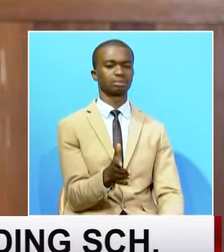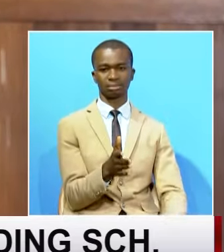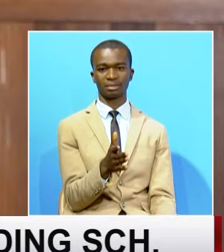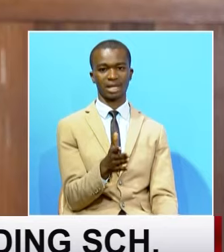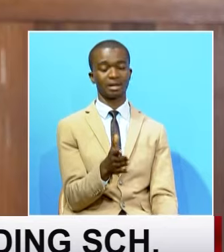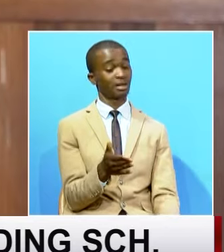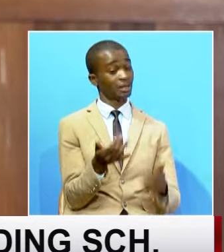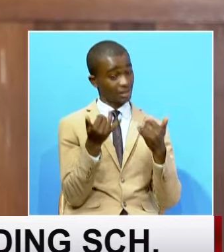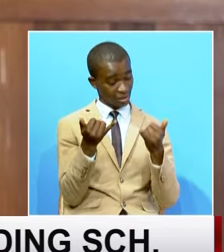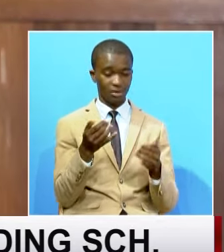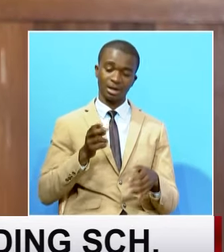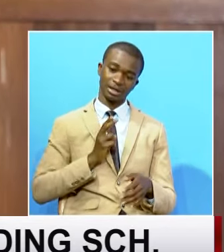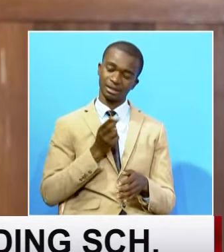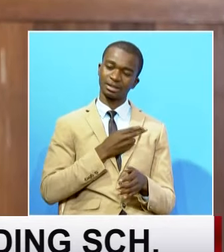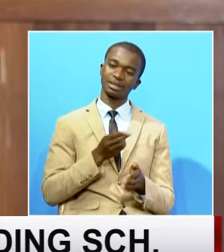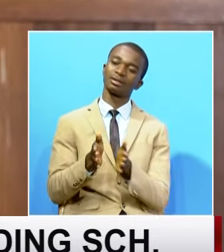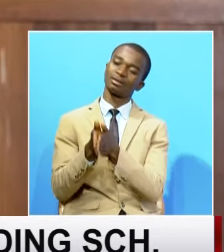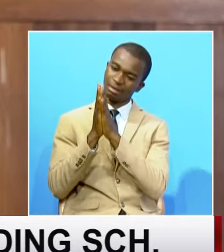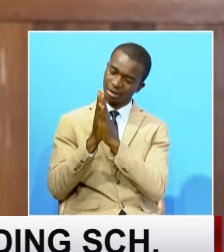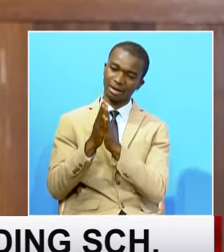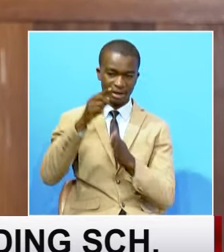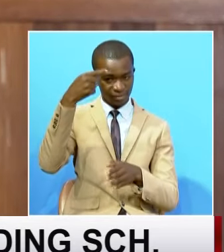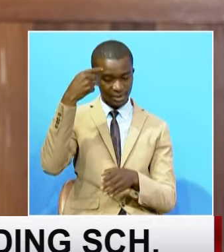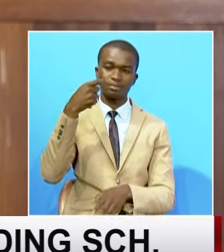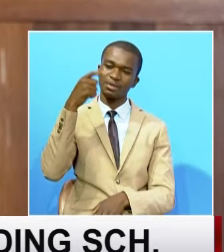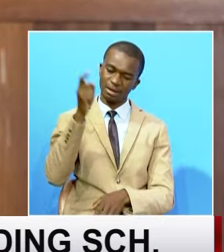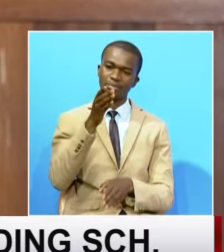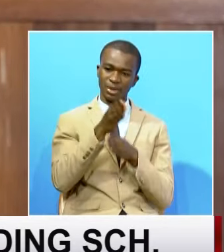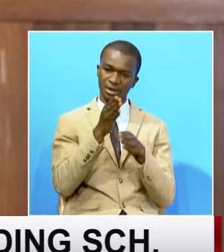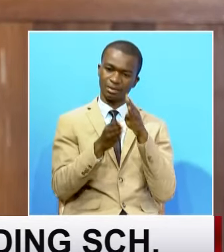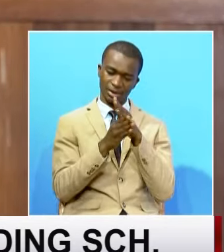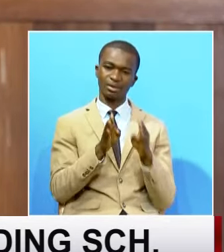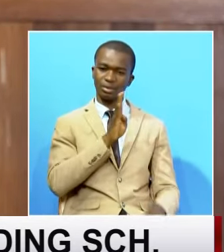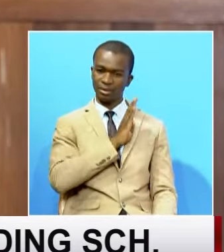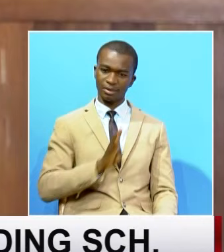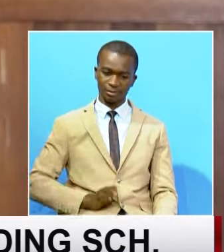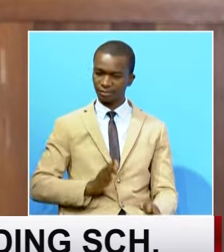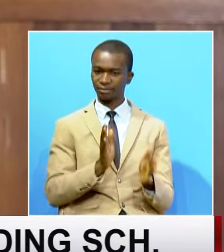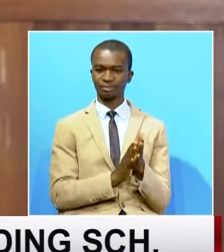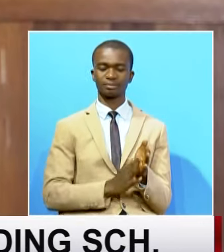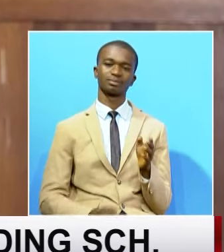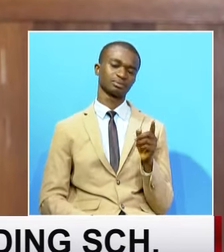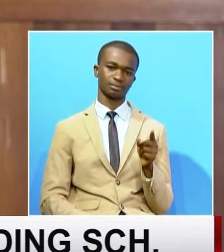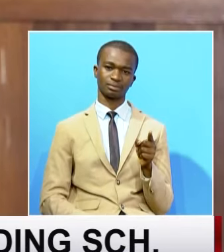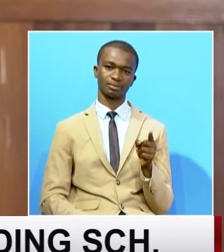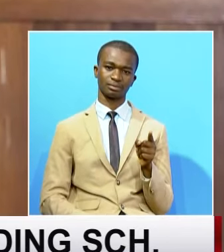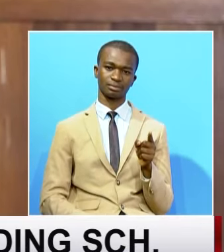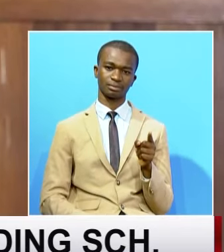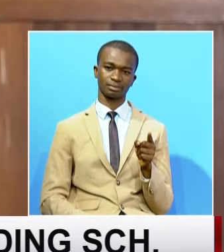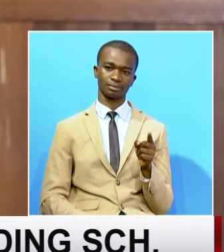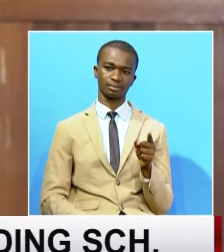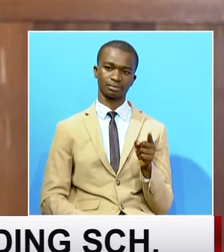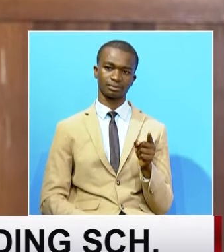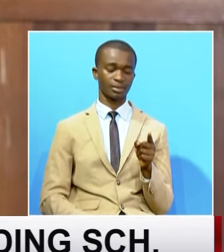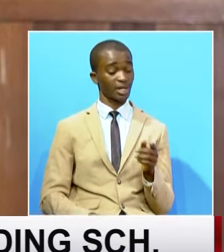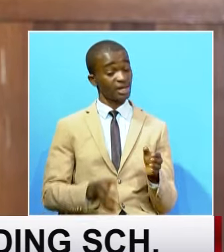school. Even those that have made a mistake of having early pregnancies, it is important that they're given the